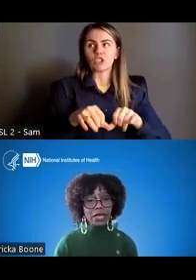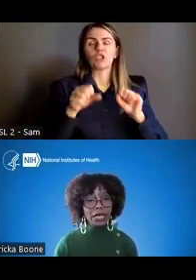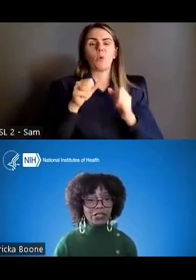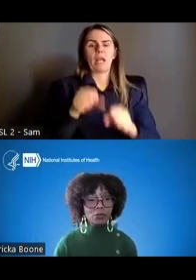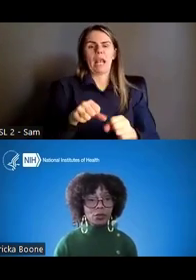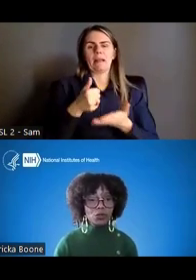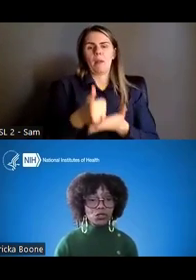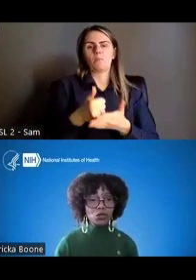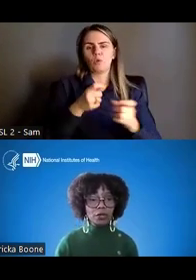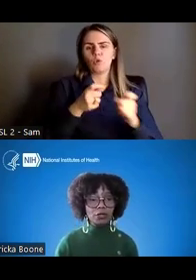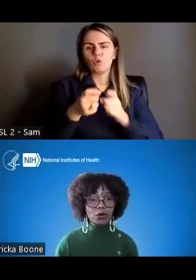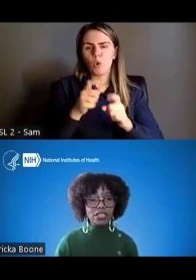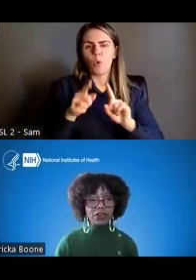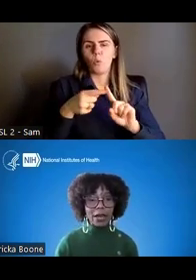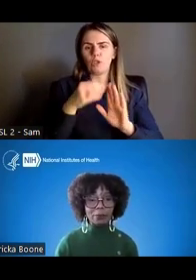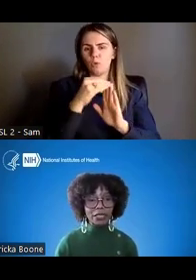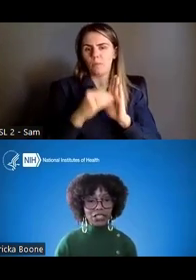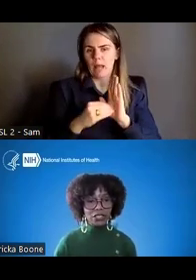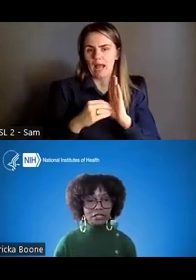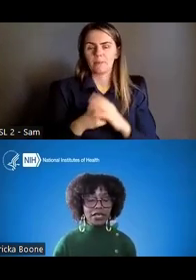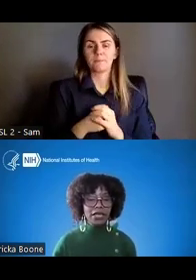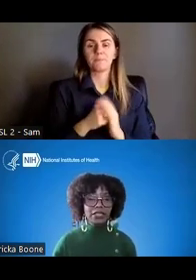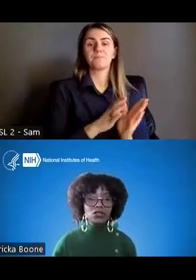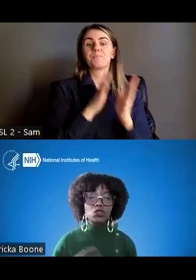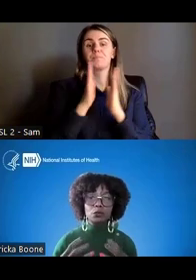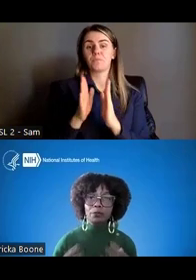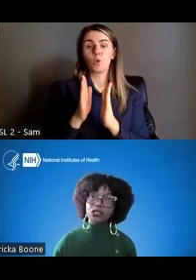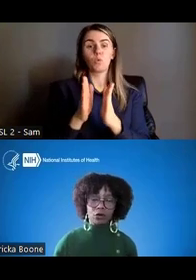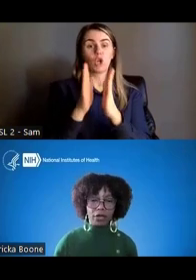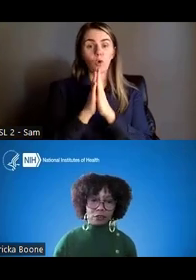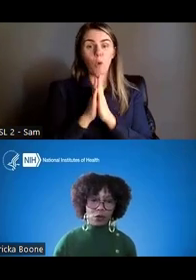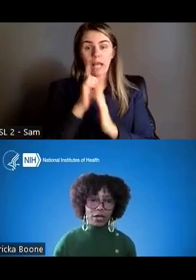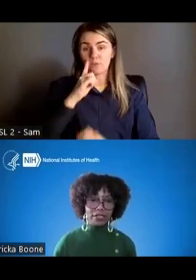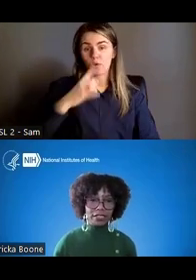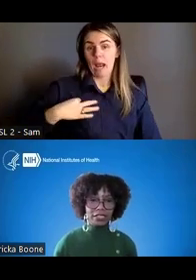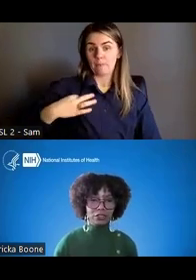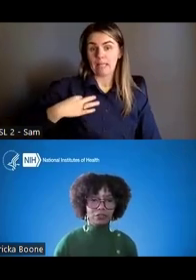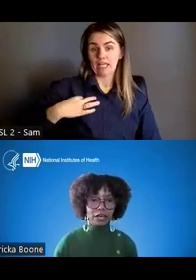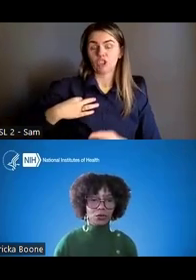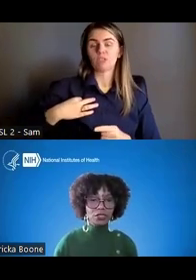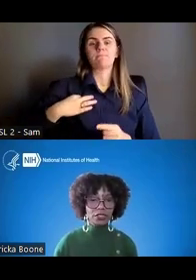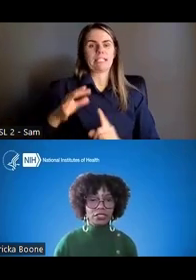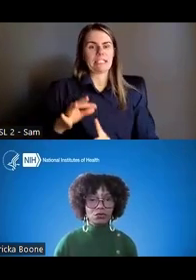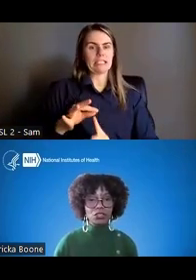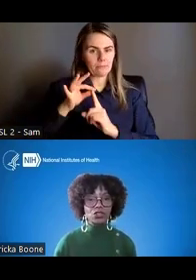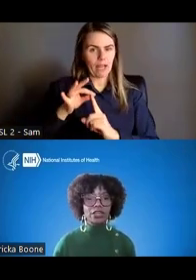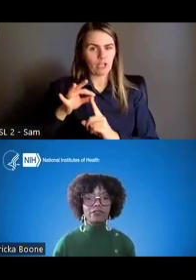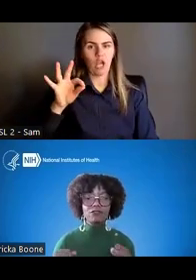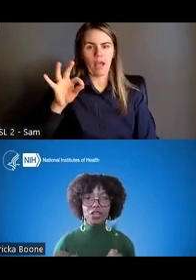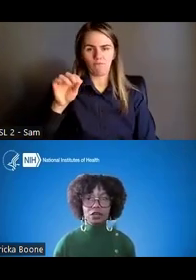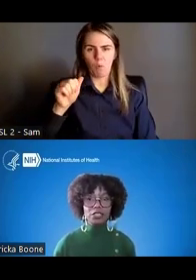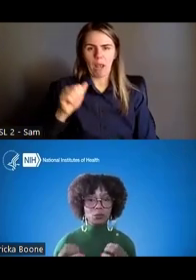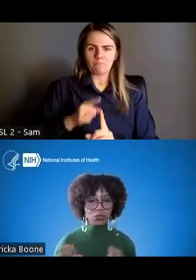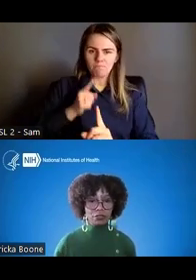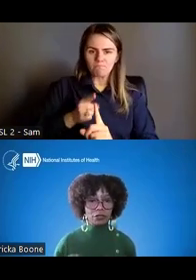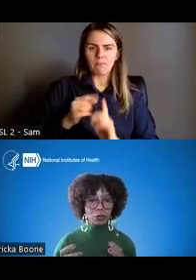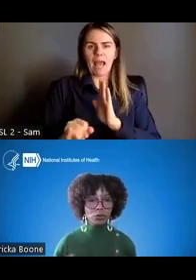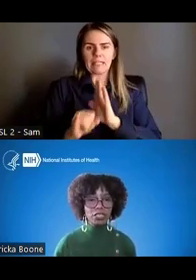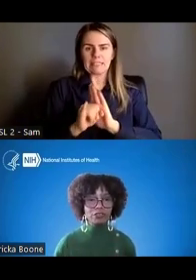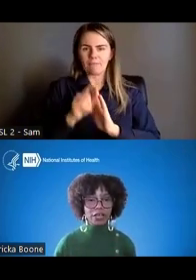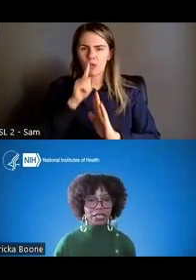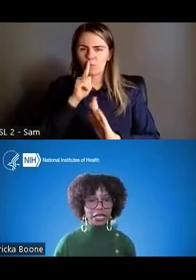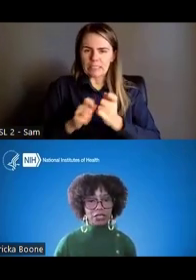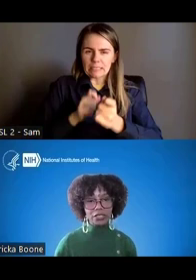apply, as opposed to a request for applications. These are special FOAs that identify or solicit research in very